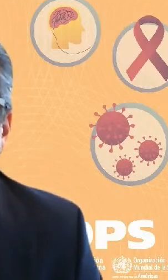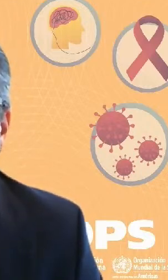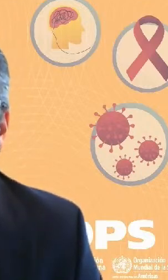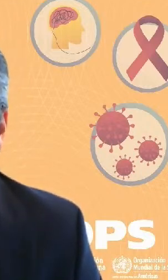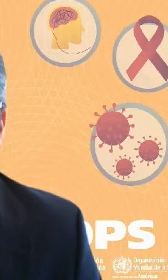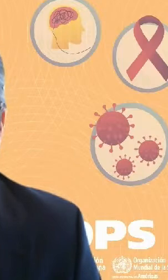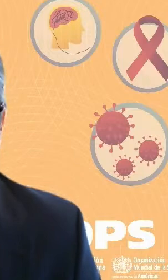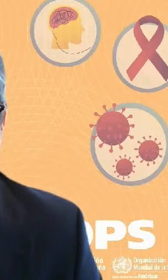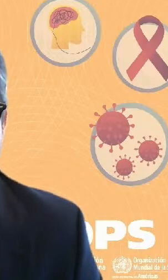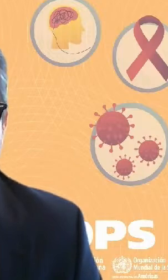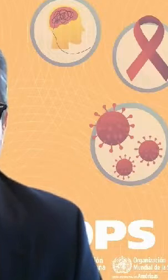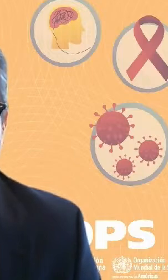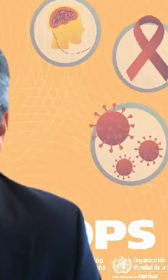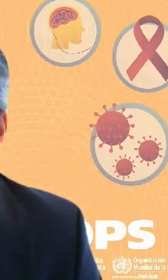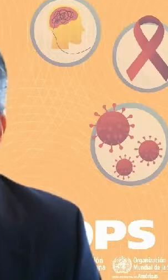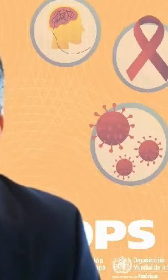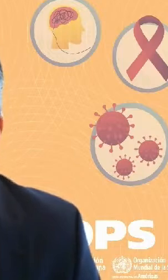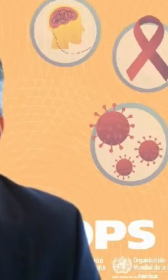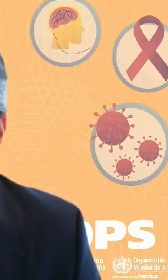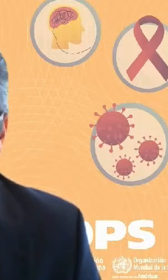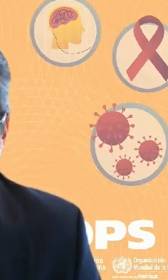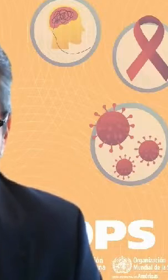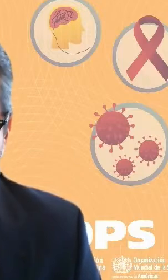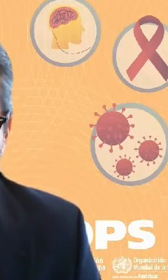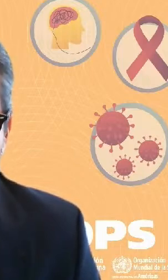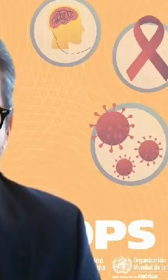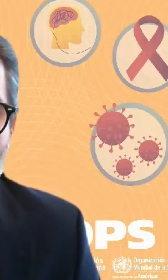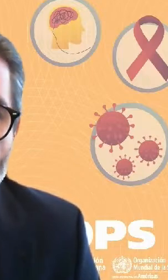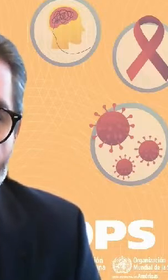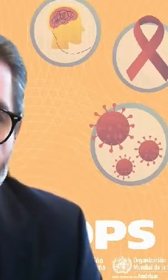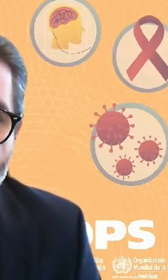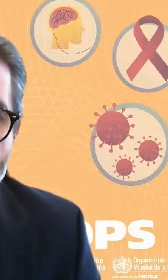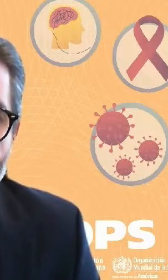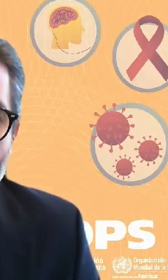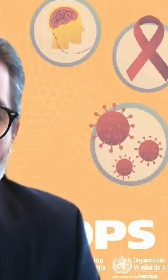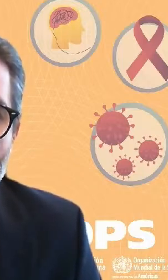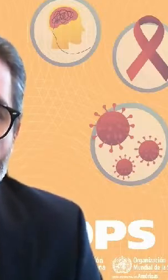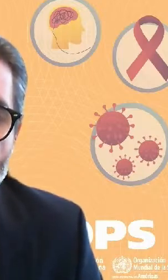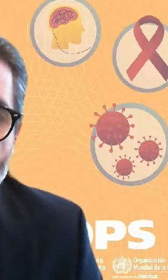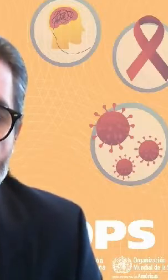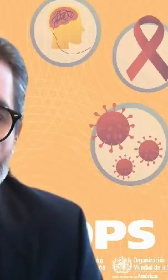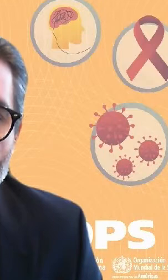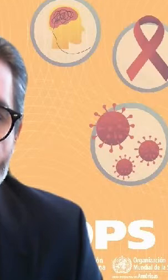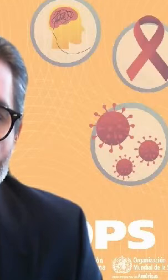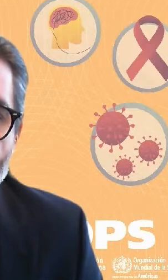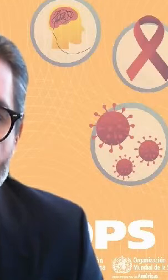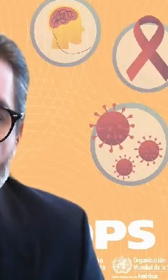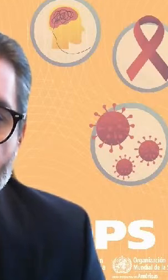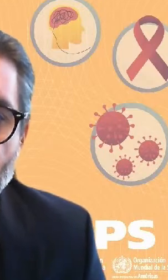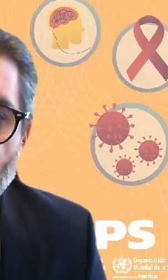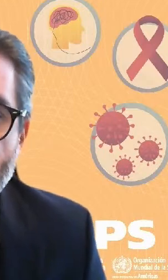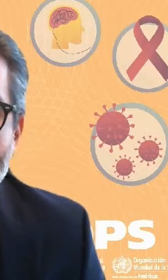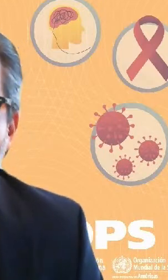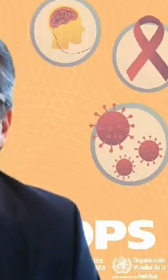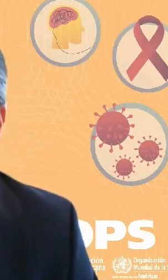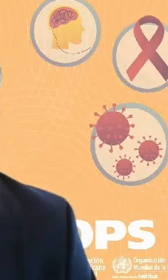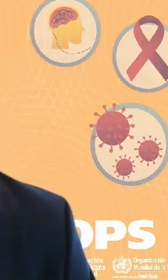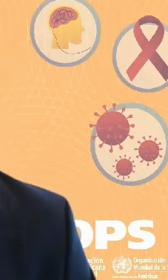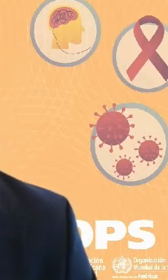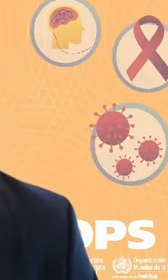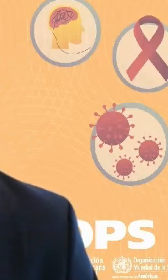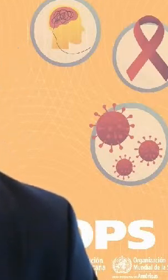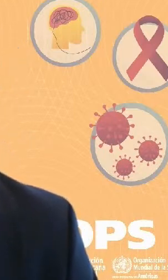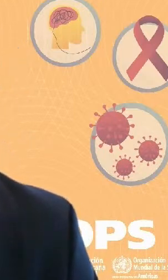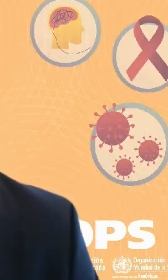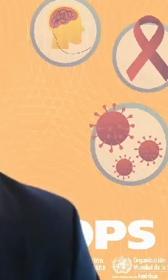Zoom or the chat box, so you can submit your questions. And without further ado, it's an honor